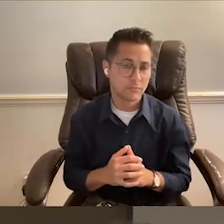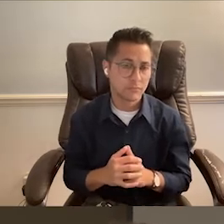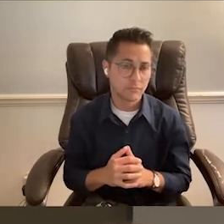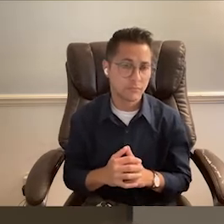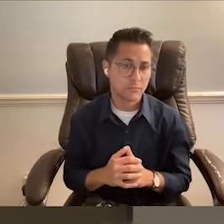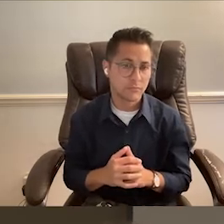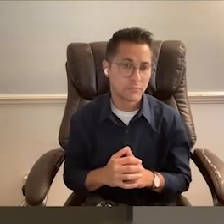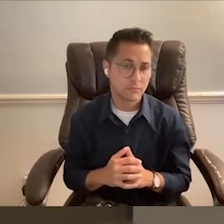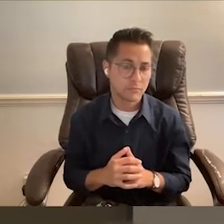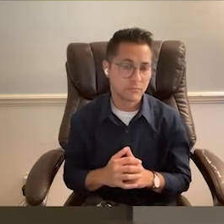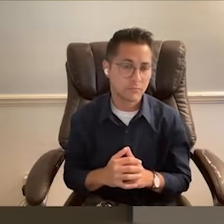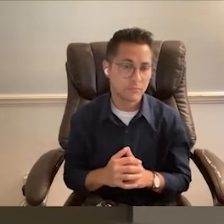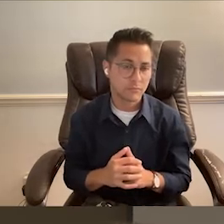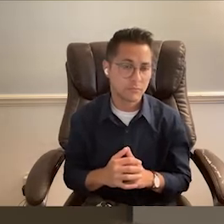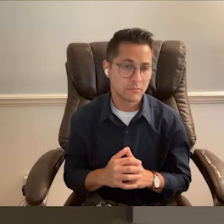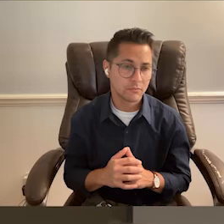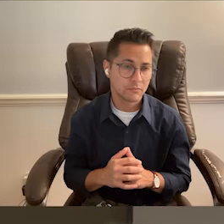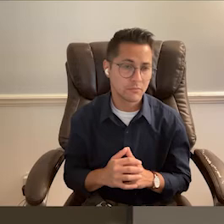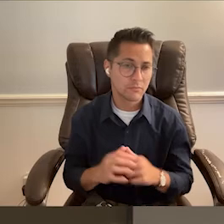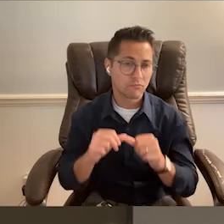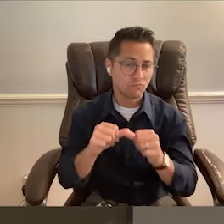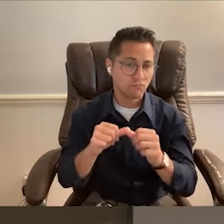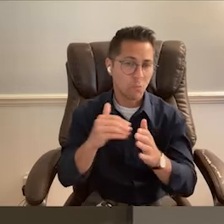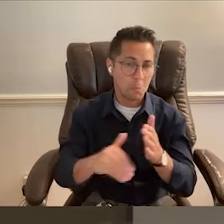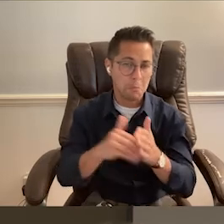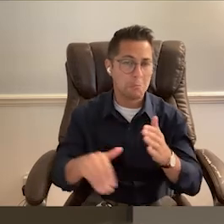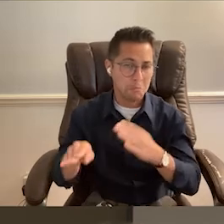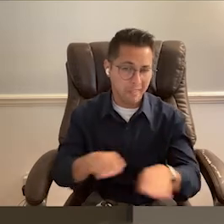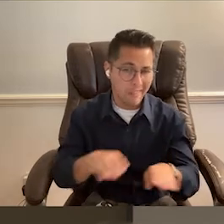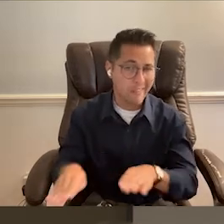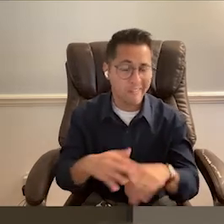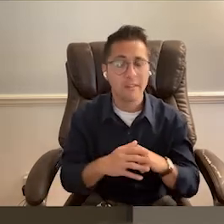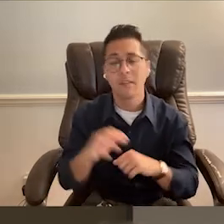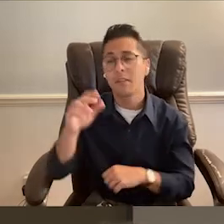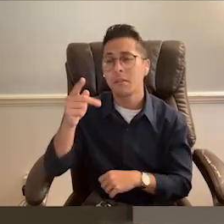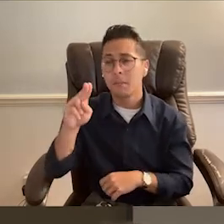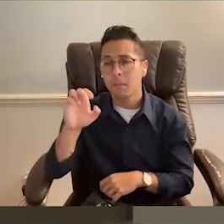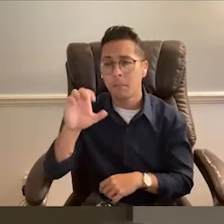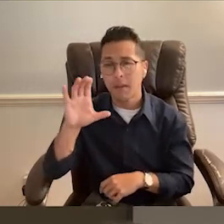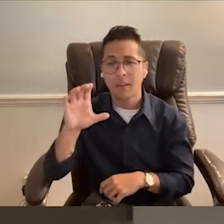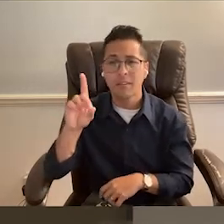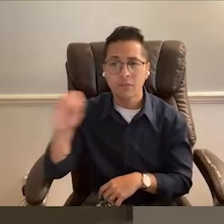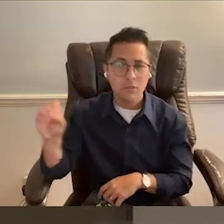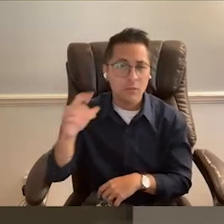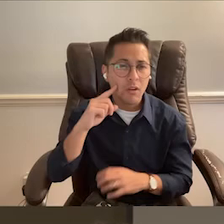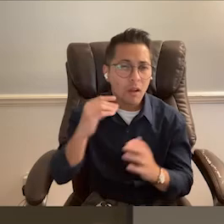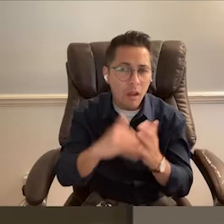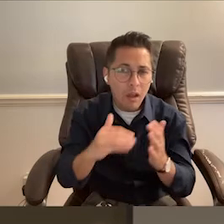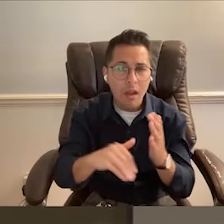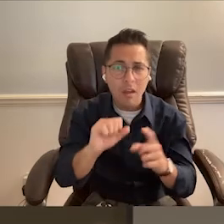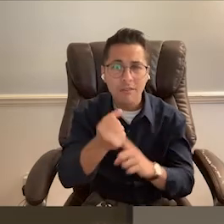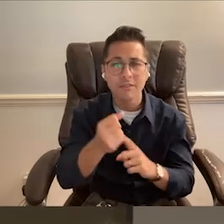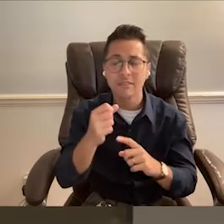OCD, now in its own diagnosis category. This involves recurring unwanted thoughts and repetitive